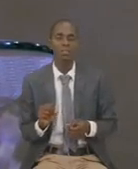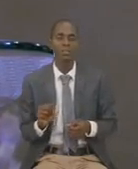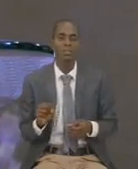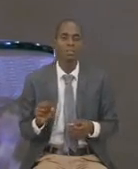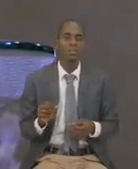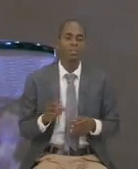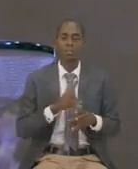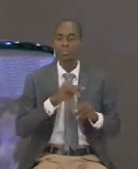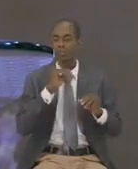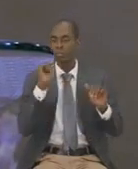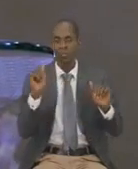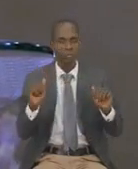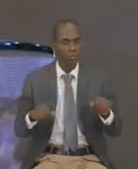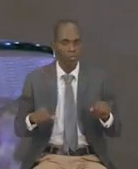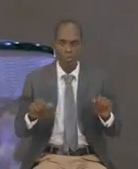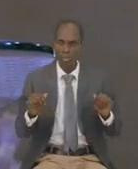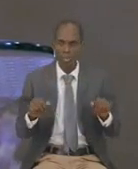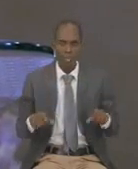things.